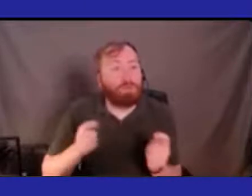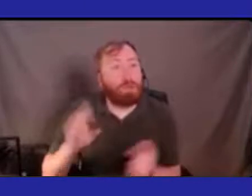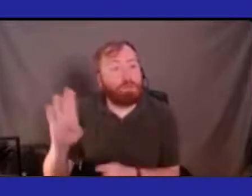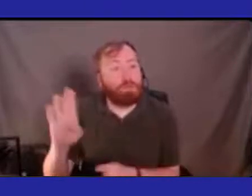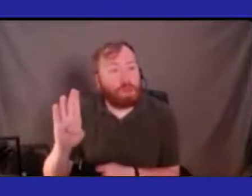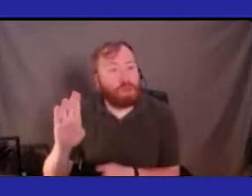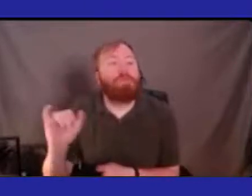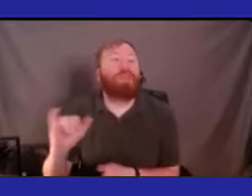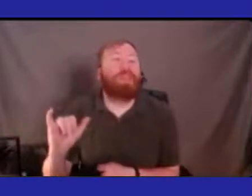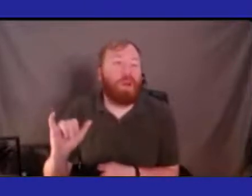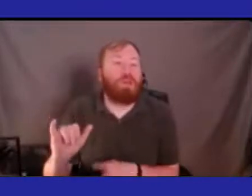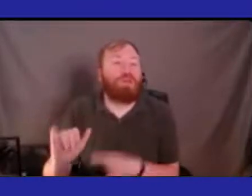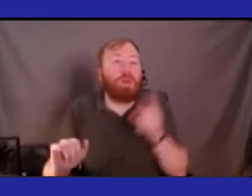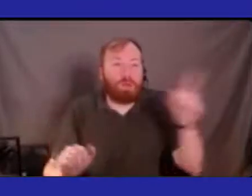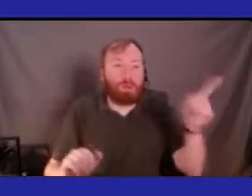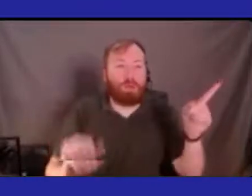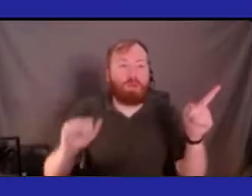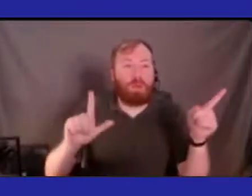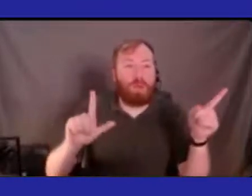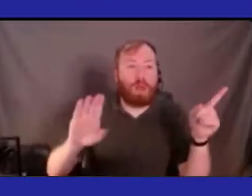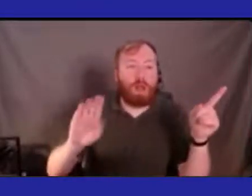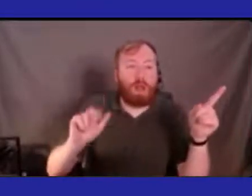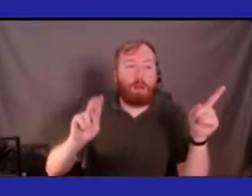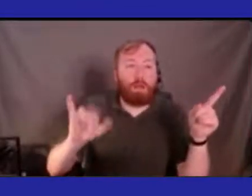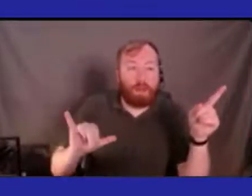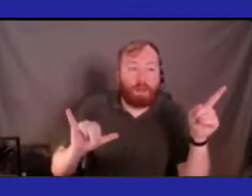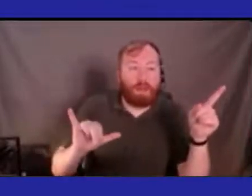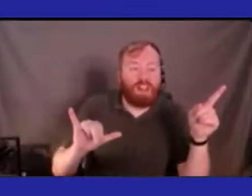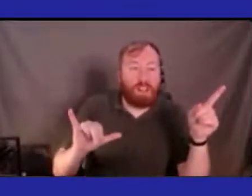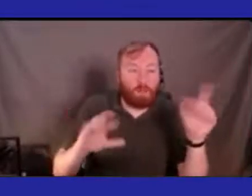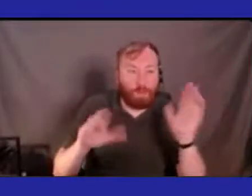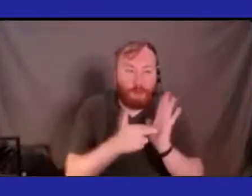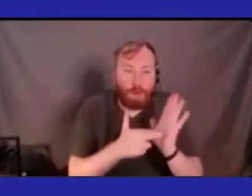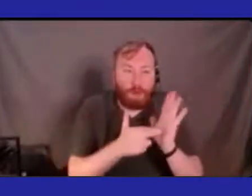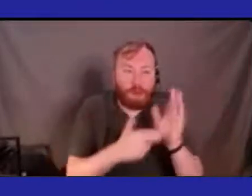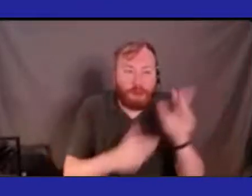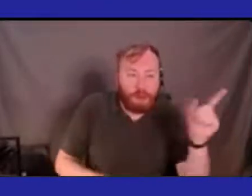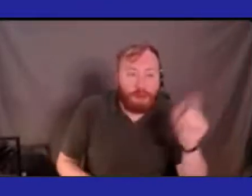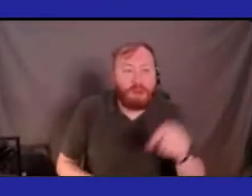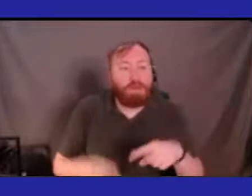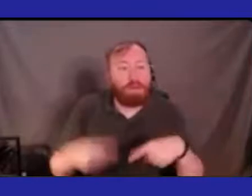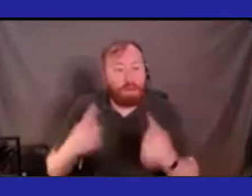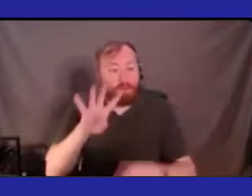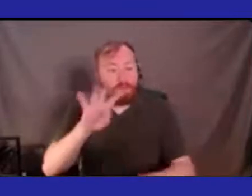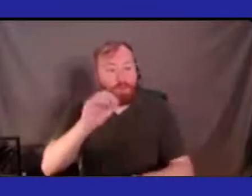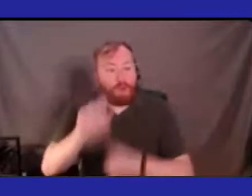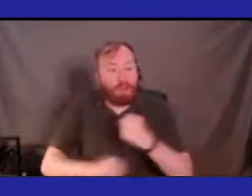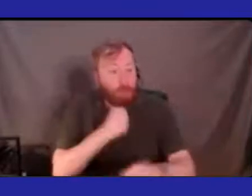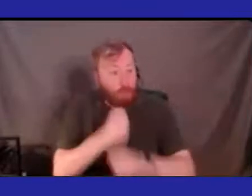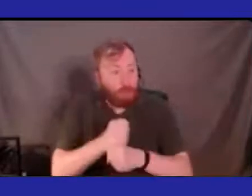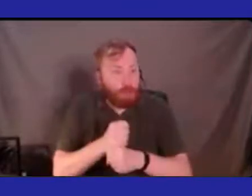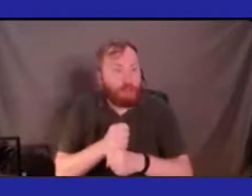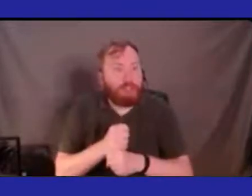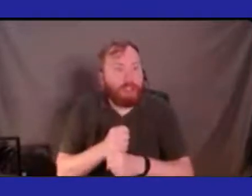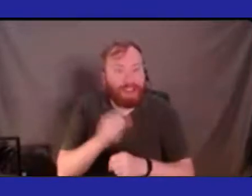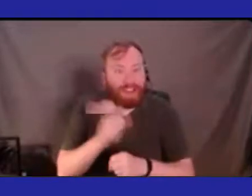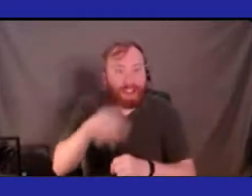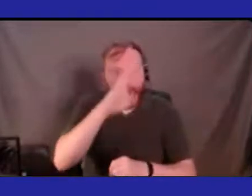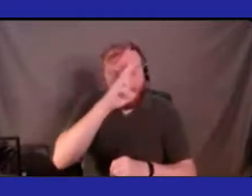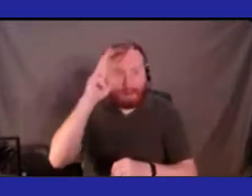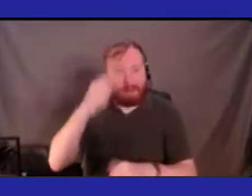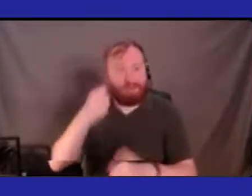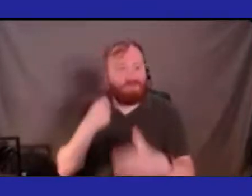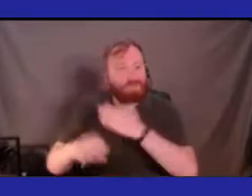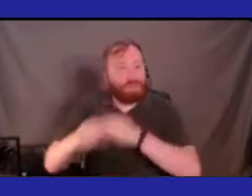Brooklyn in Albany. I also am a 40-year patient for Coney Island Hospital. I gave birth to my son, Christopher, there. And